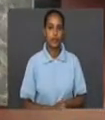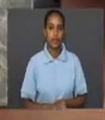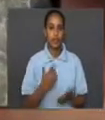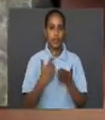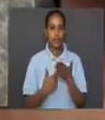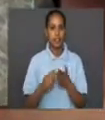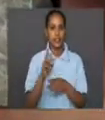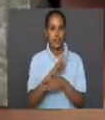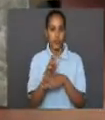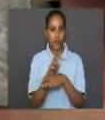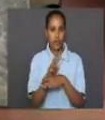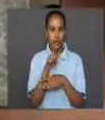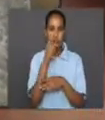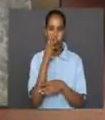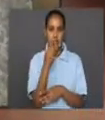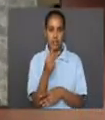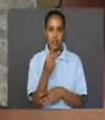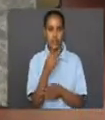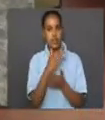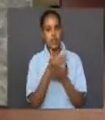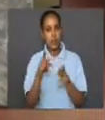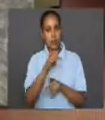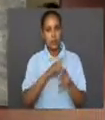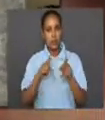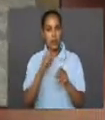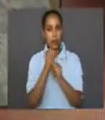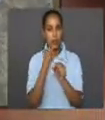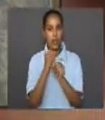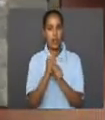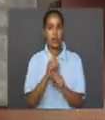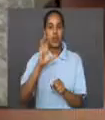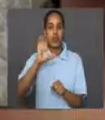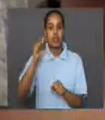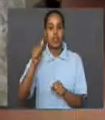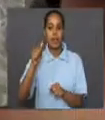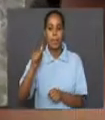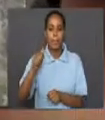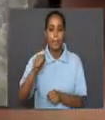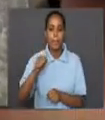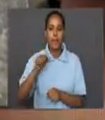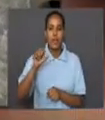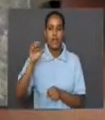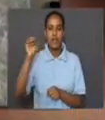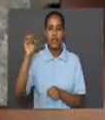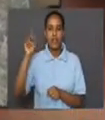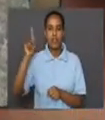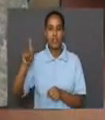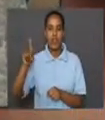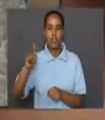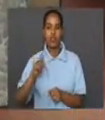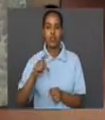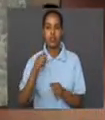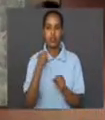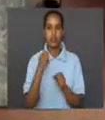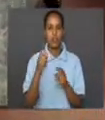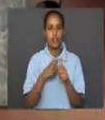In this video, you can see some people making calcium phosphate. In order to do this,